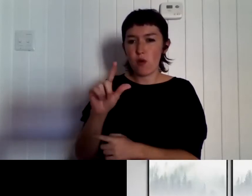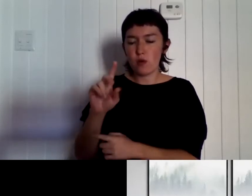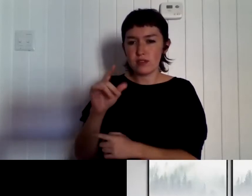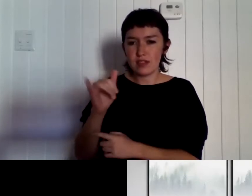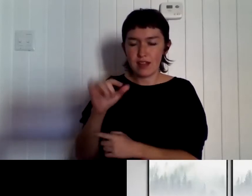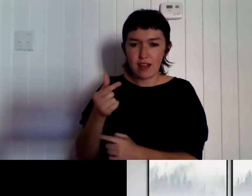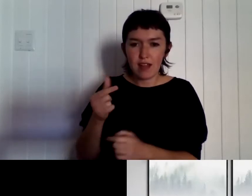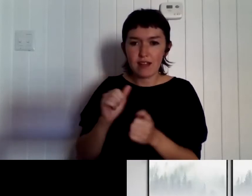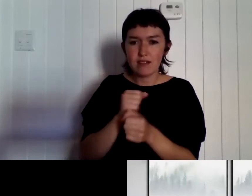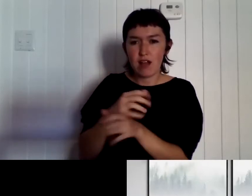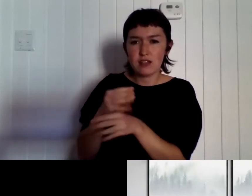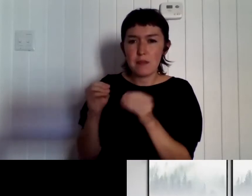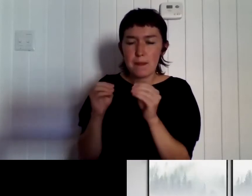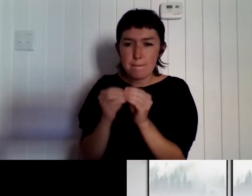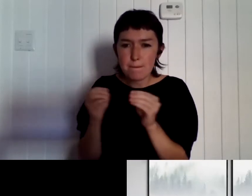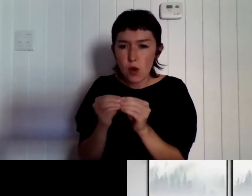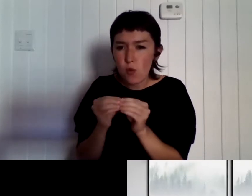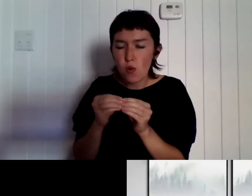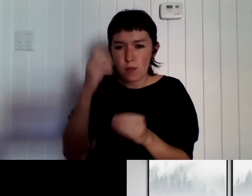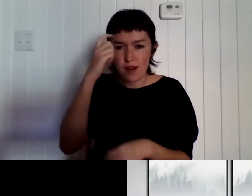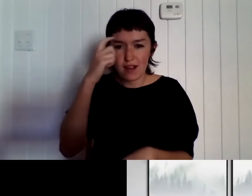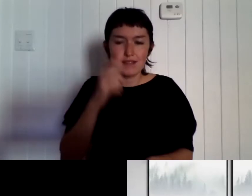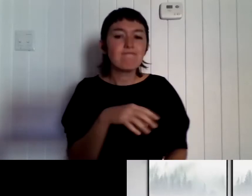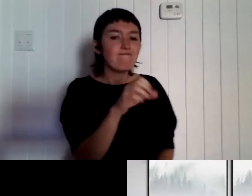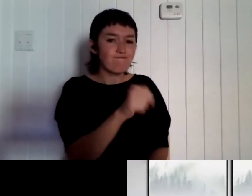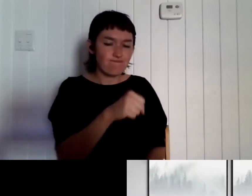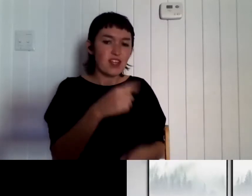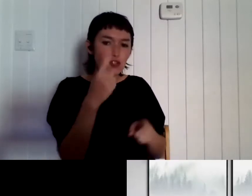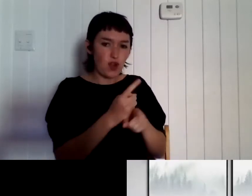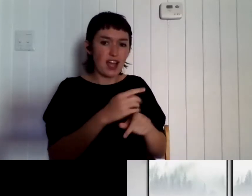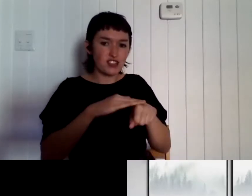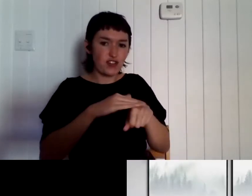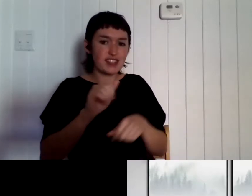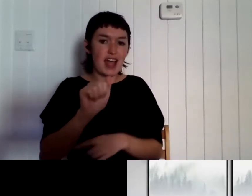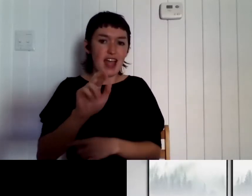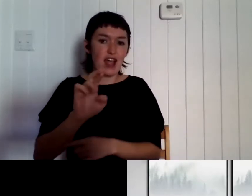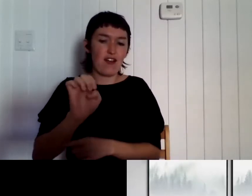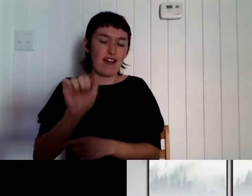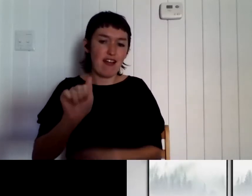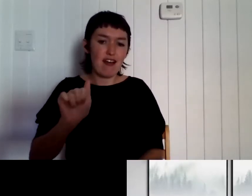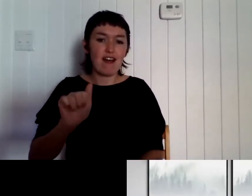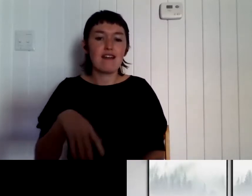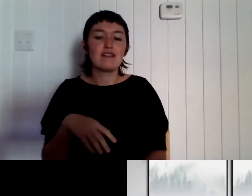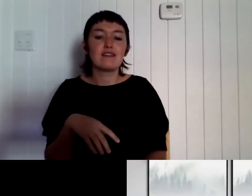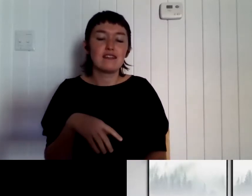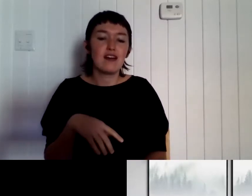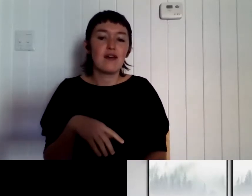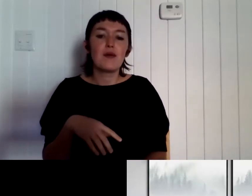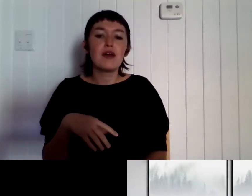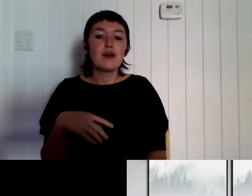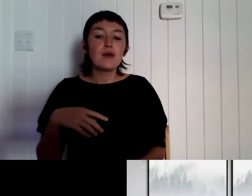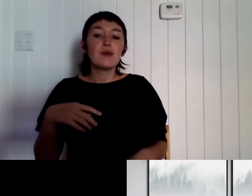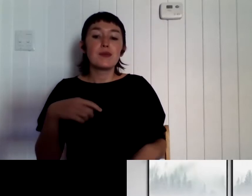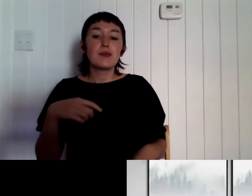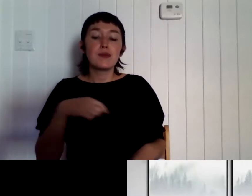is. That is exactly it. It's a surface area thing. So it's not, that we're constrained to a particular